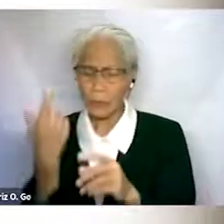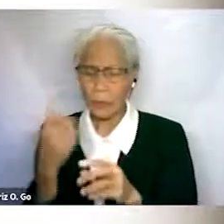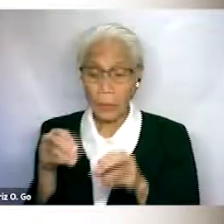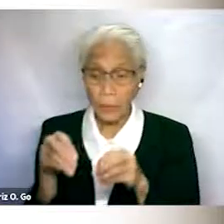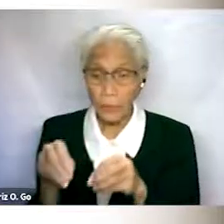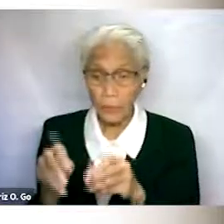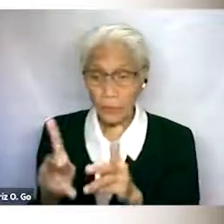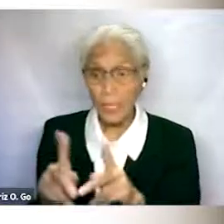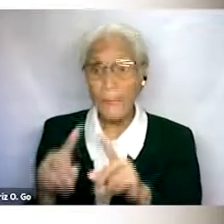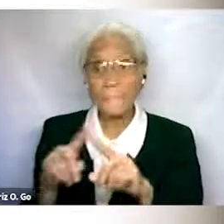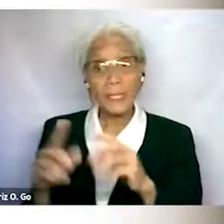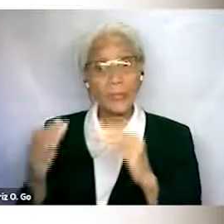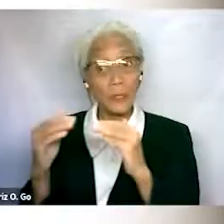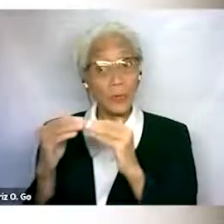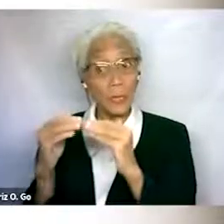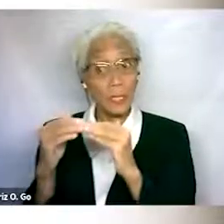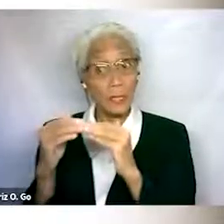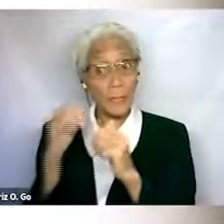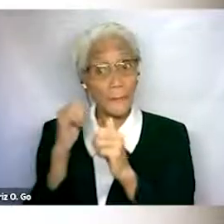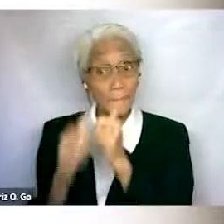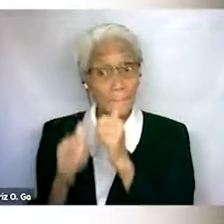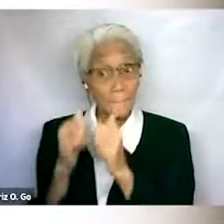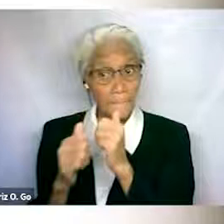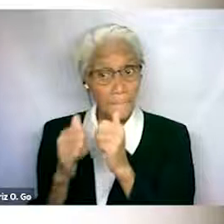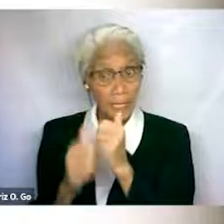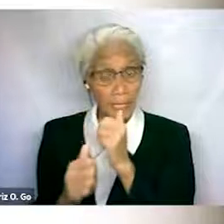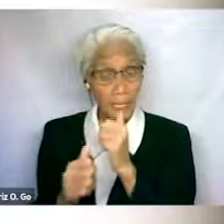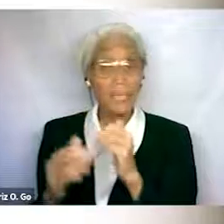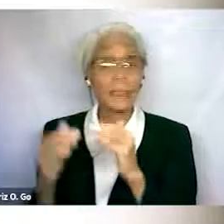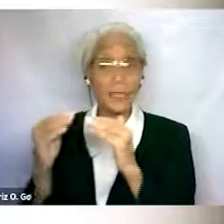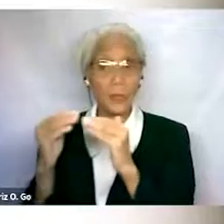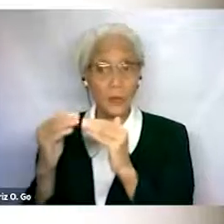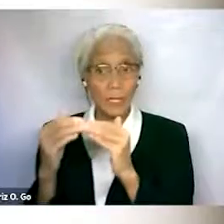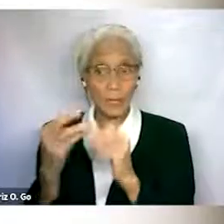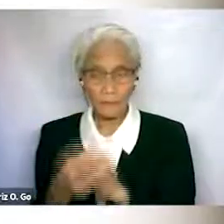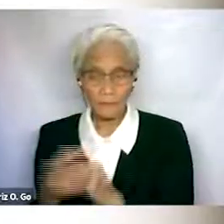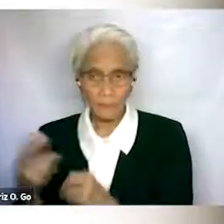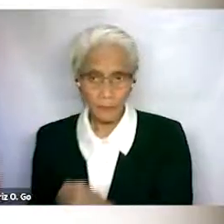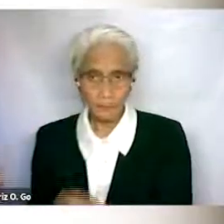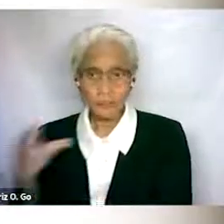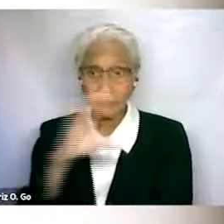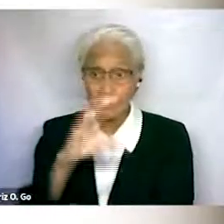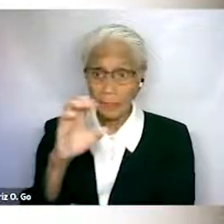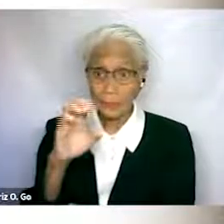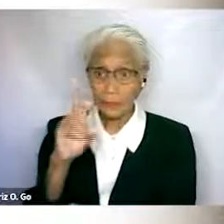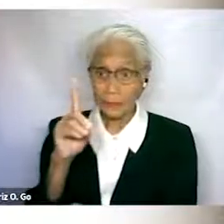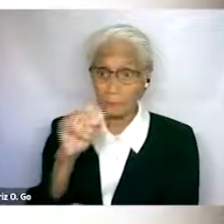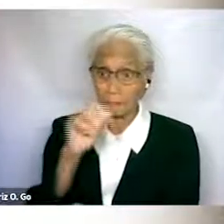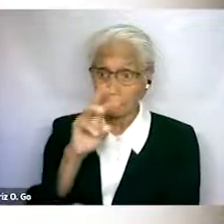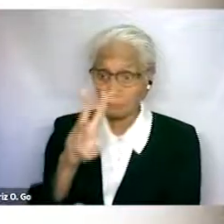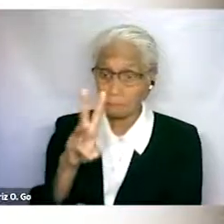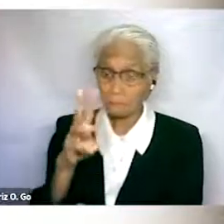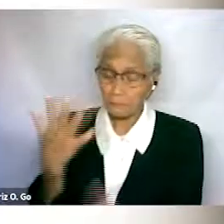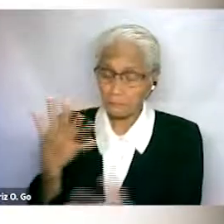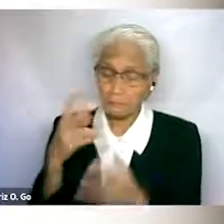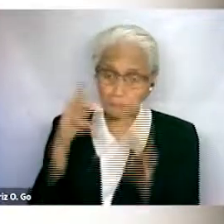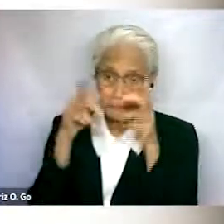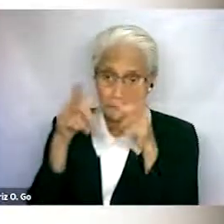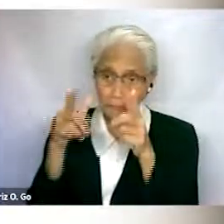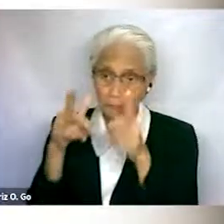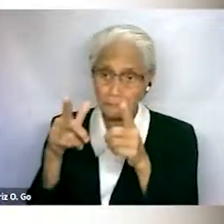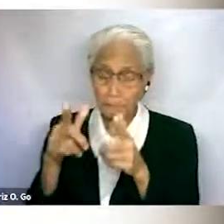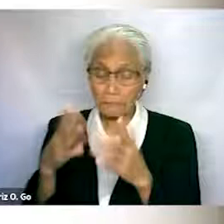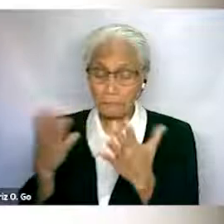equality, rights accorded to all, and it's in the law, it's de jure. Equality of means you have to